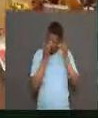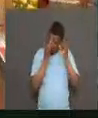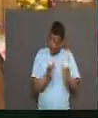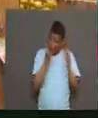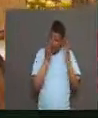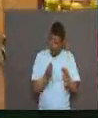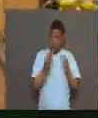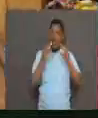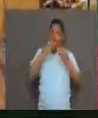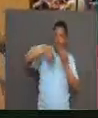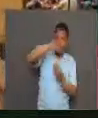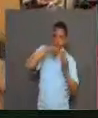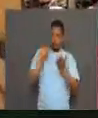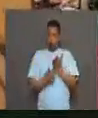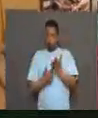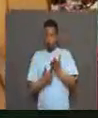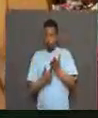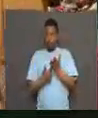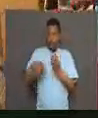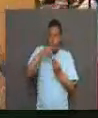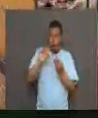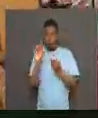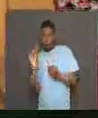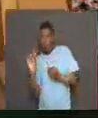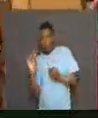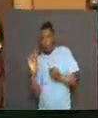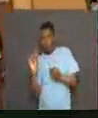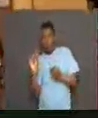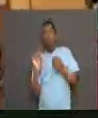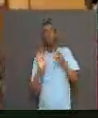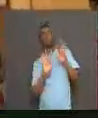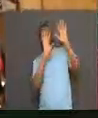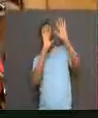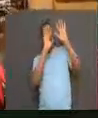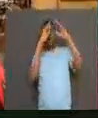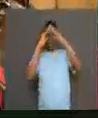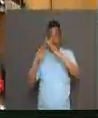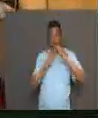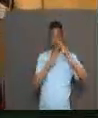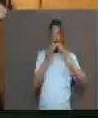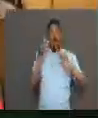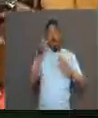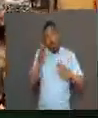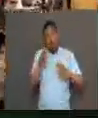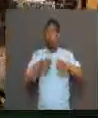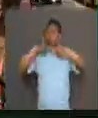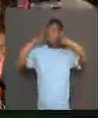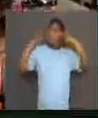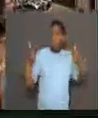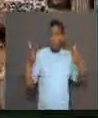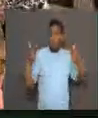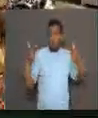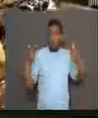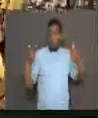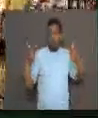This area can be as small as a mountain village or as big as the